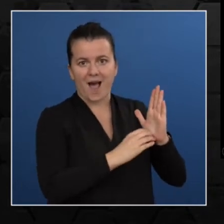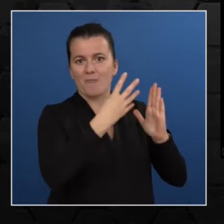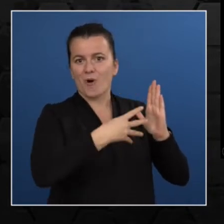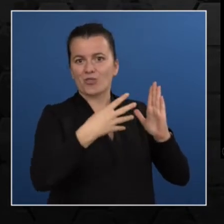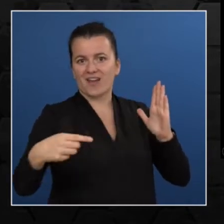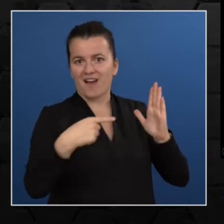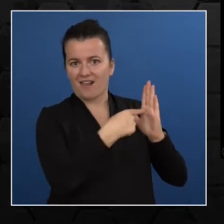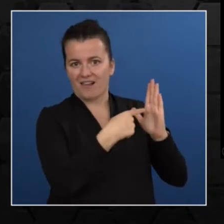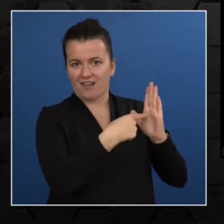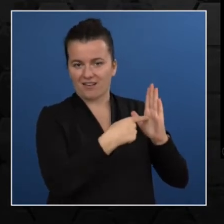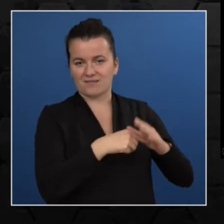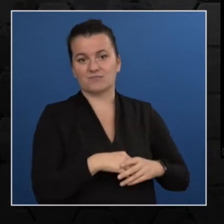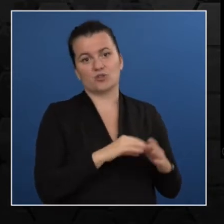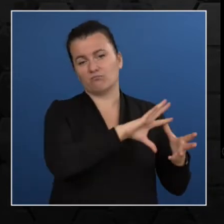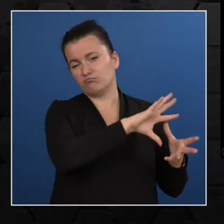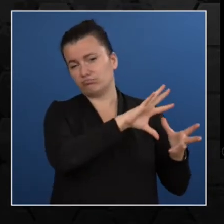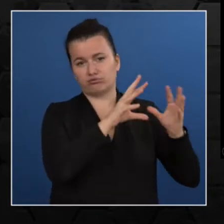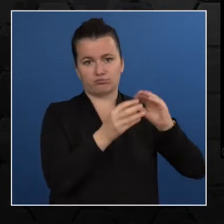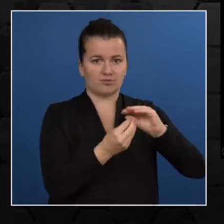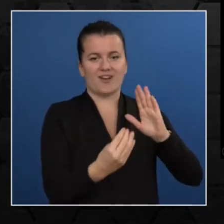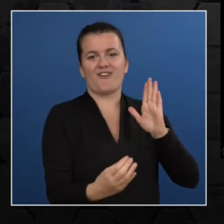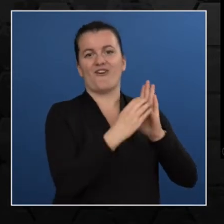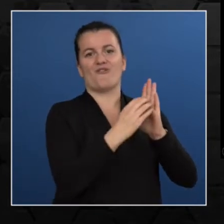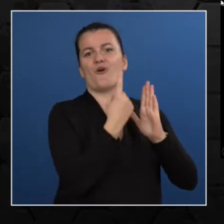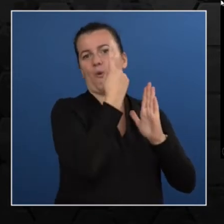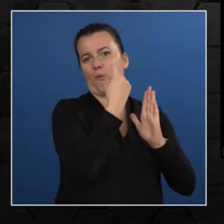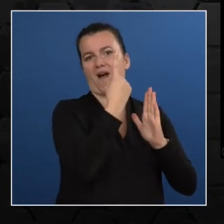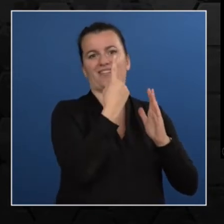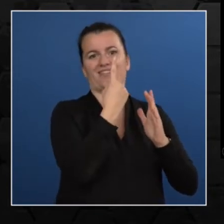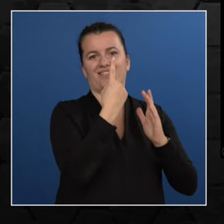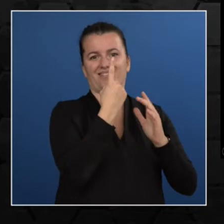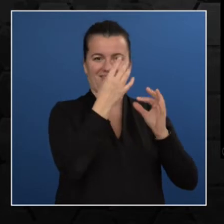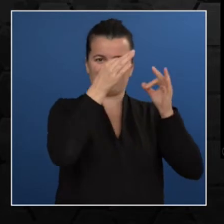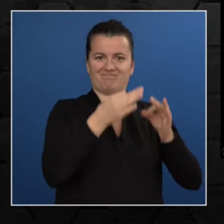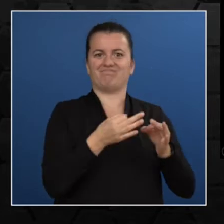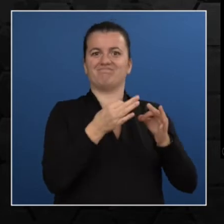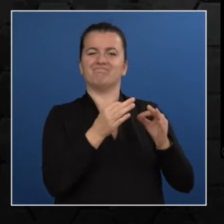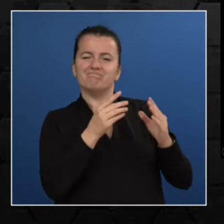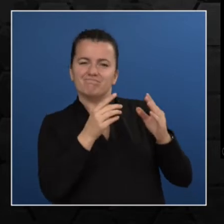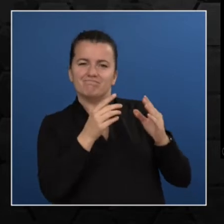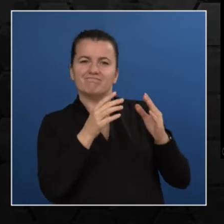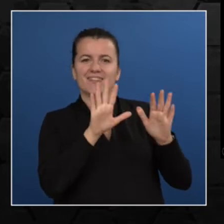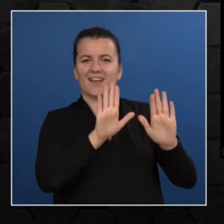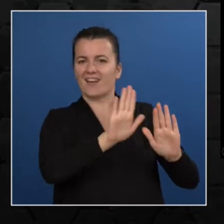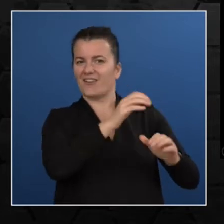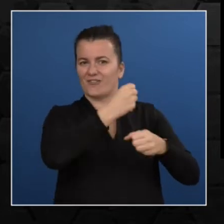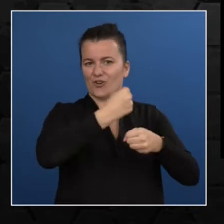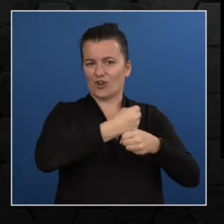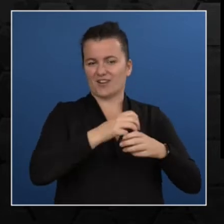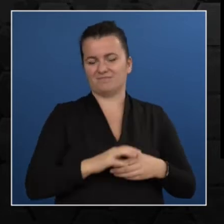and all of together comes together for one whole thing. I hope that makes sense.